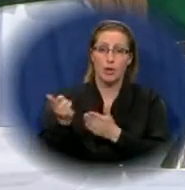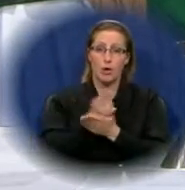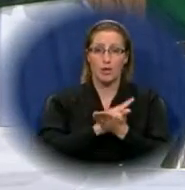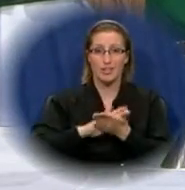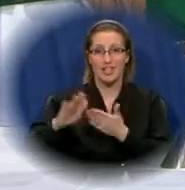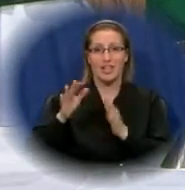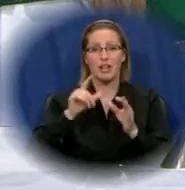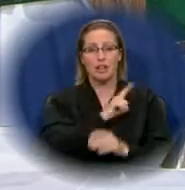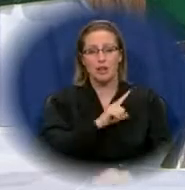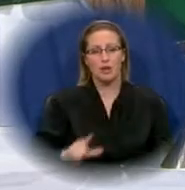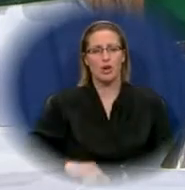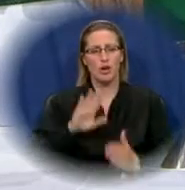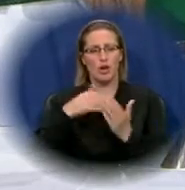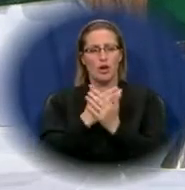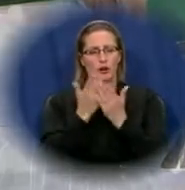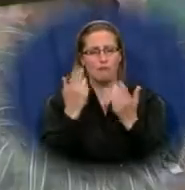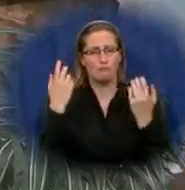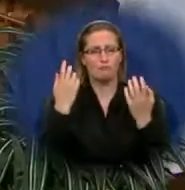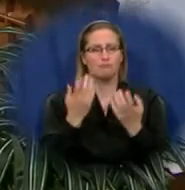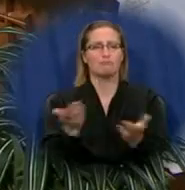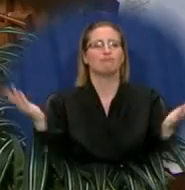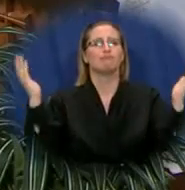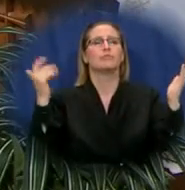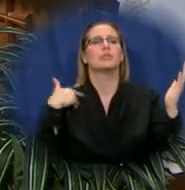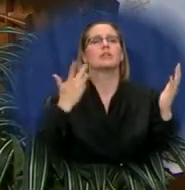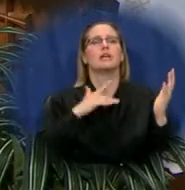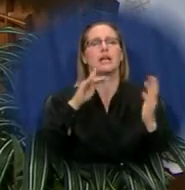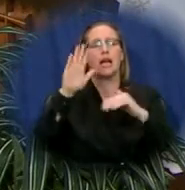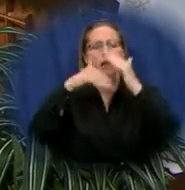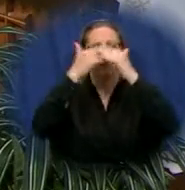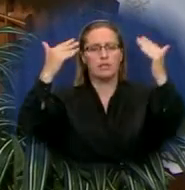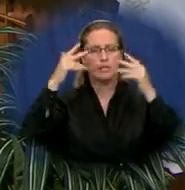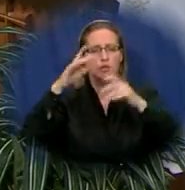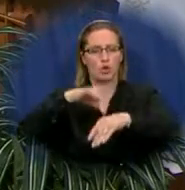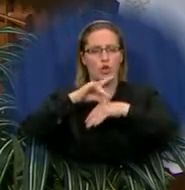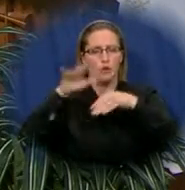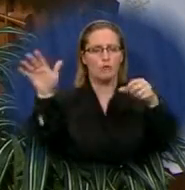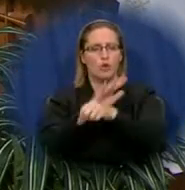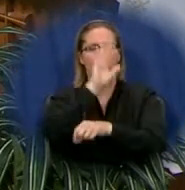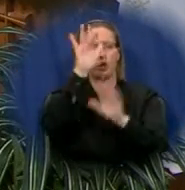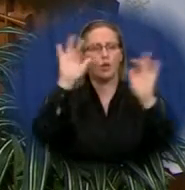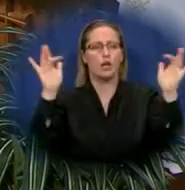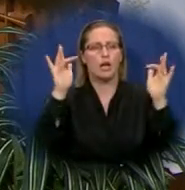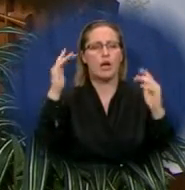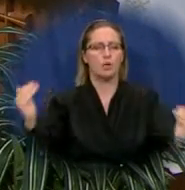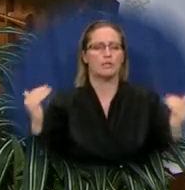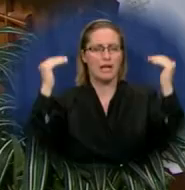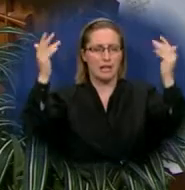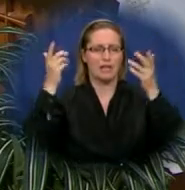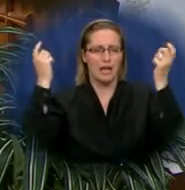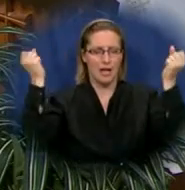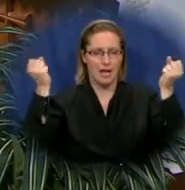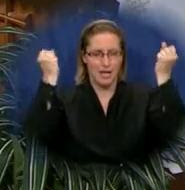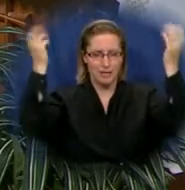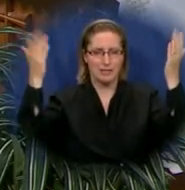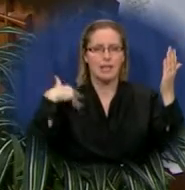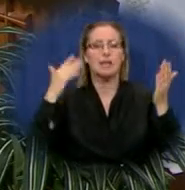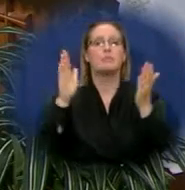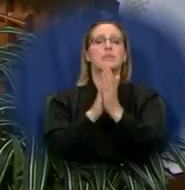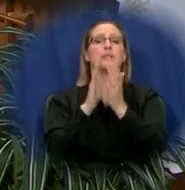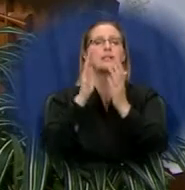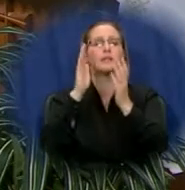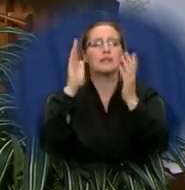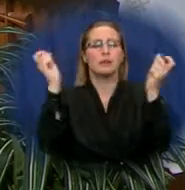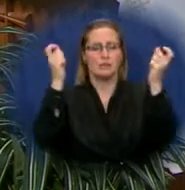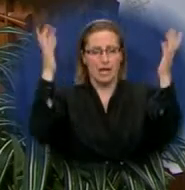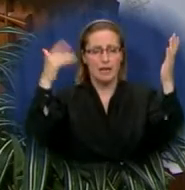holy Lord God of hosts, heaven and earth are full of your glory. Hosanna in the highest. Blessed is he who comes in the name